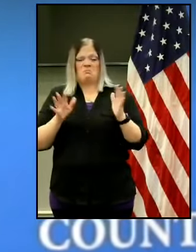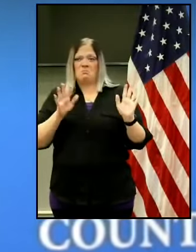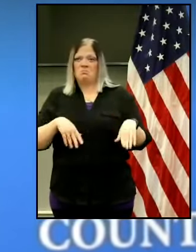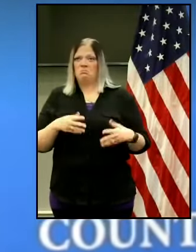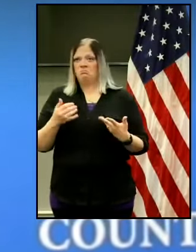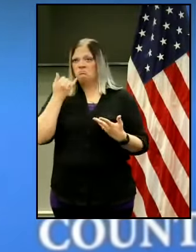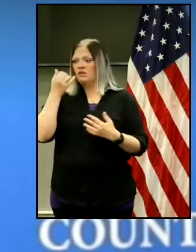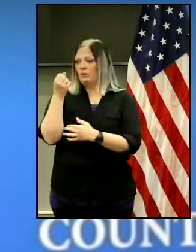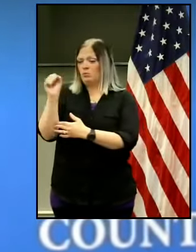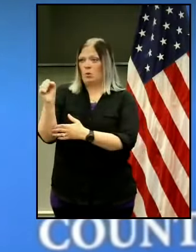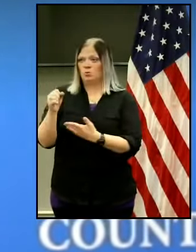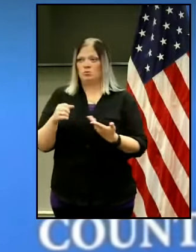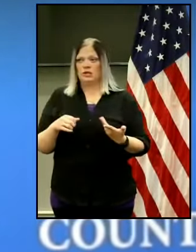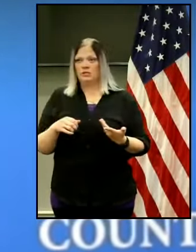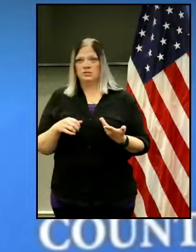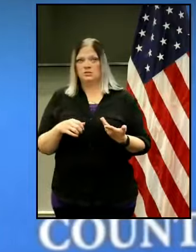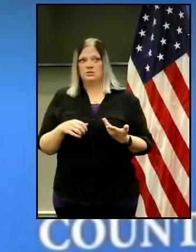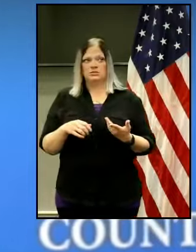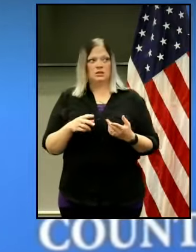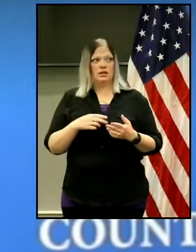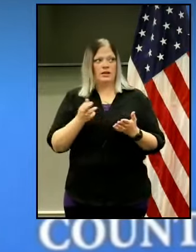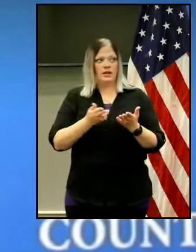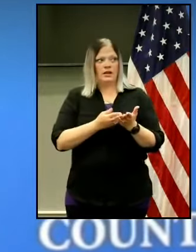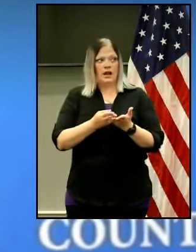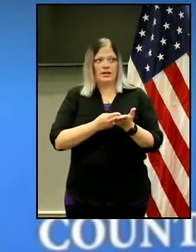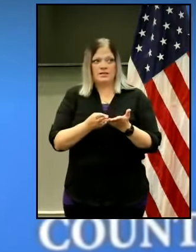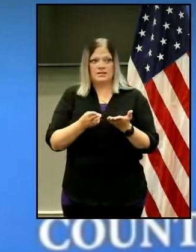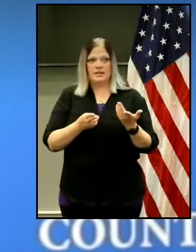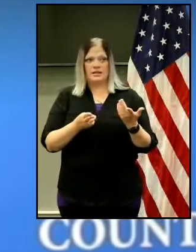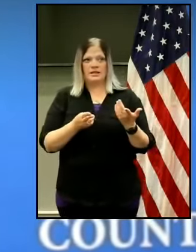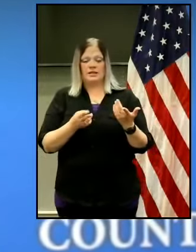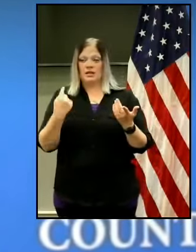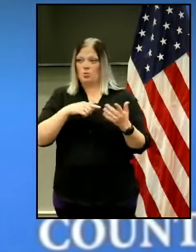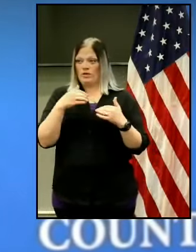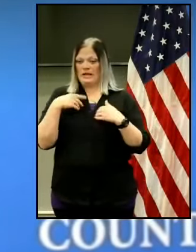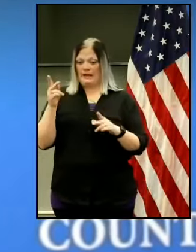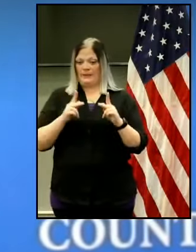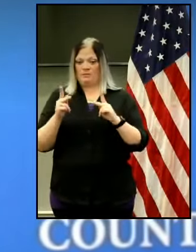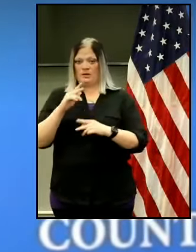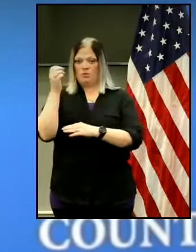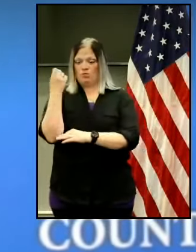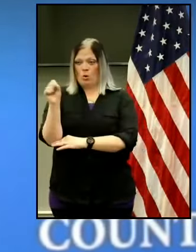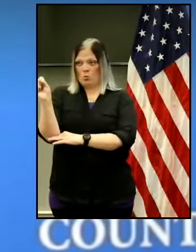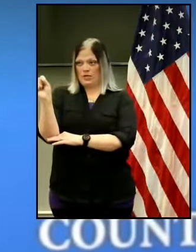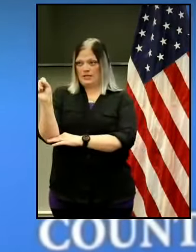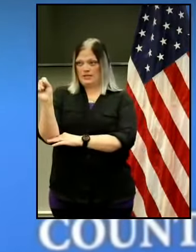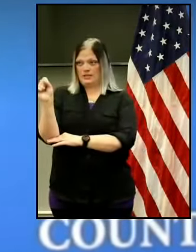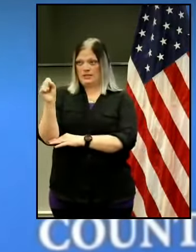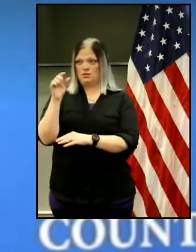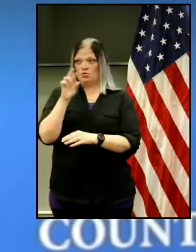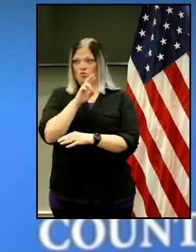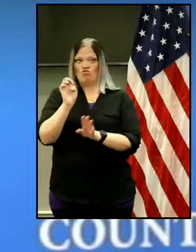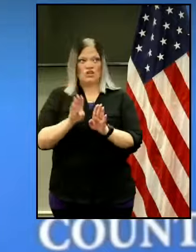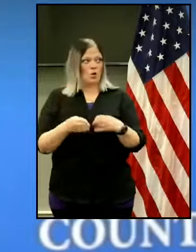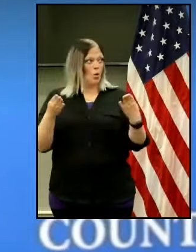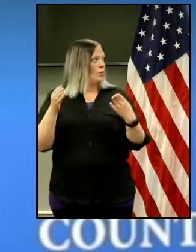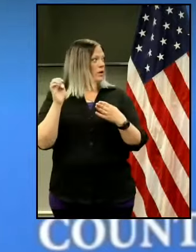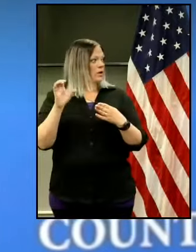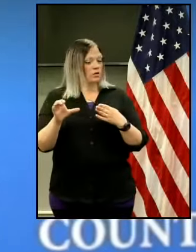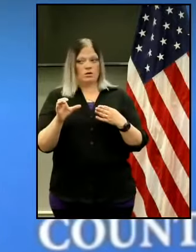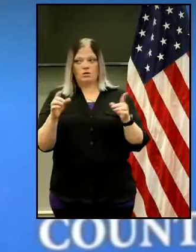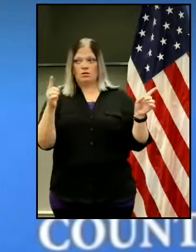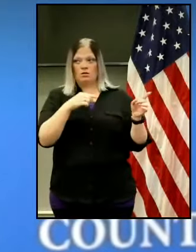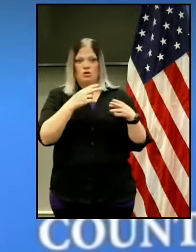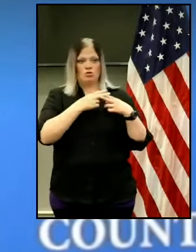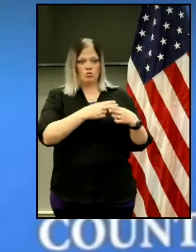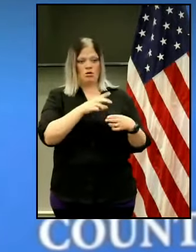other objections to people protesting. And truthfully, even when we had the people that were protesting to reopen Erie County, You call them